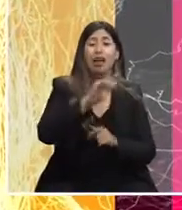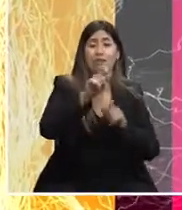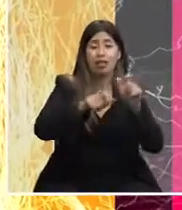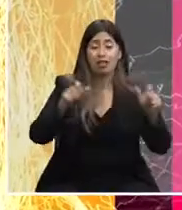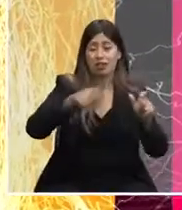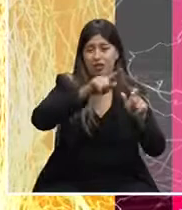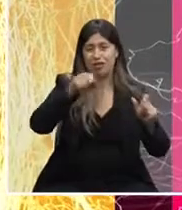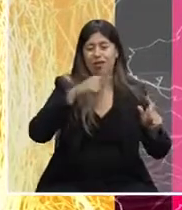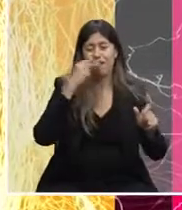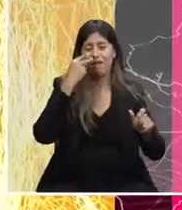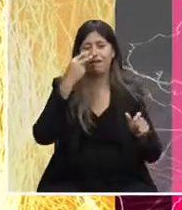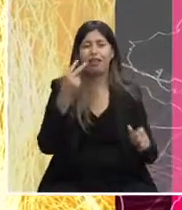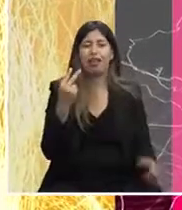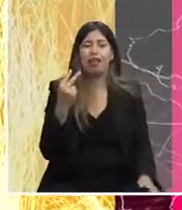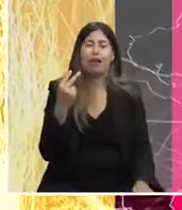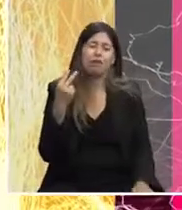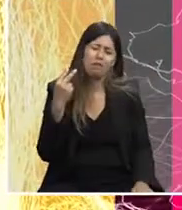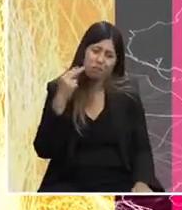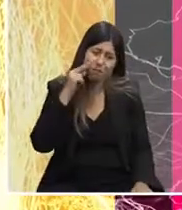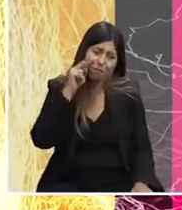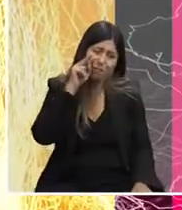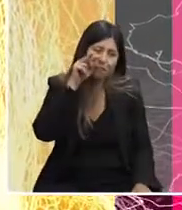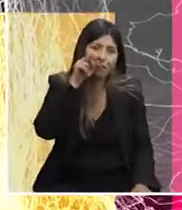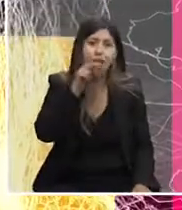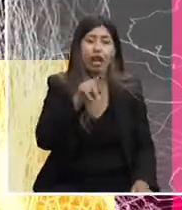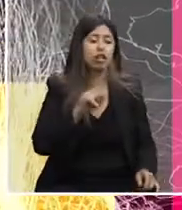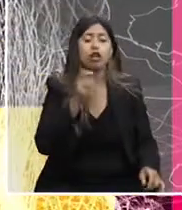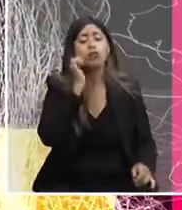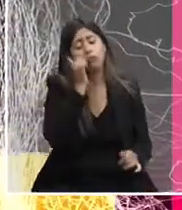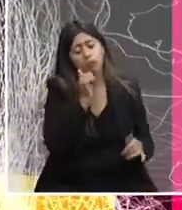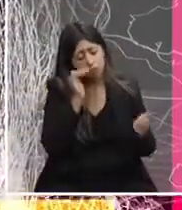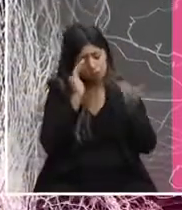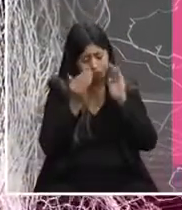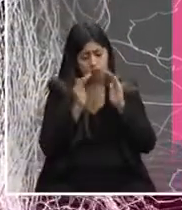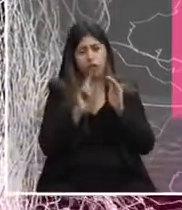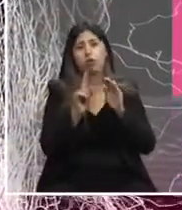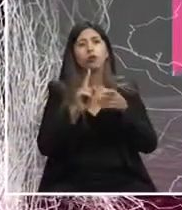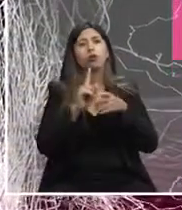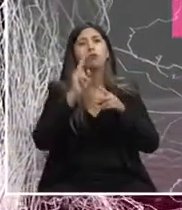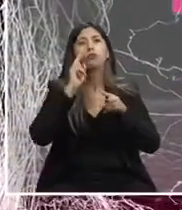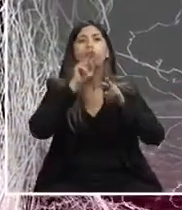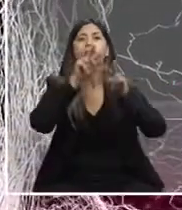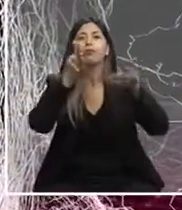day. But the logic is clear and the moral arguments powerful. It can be done.